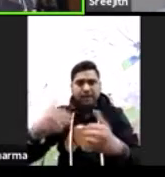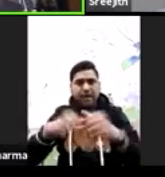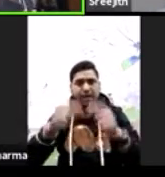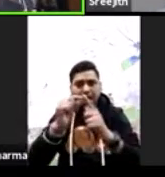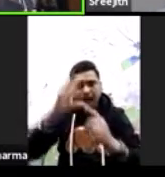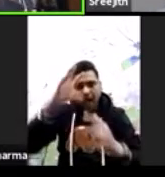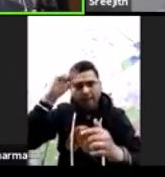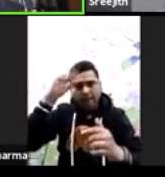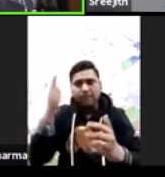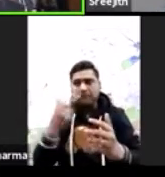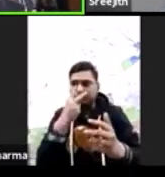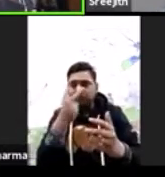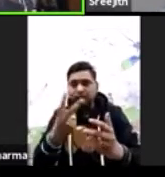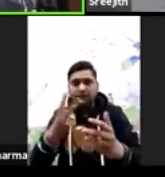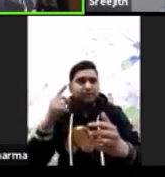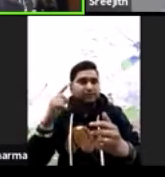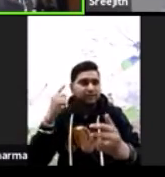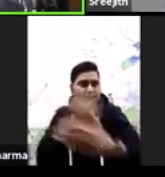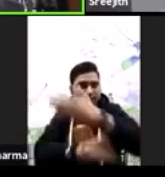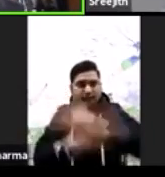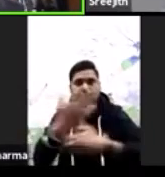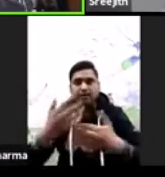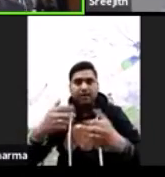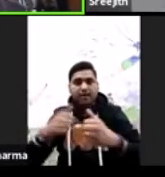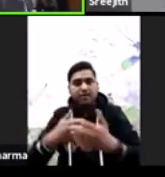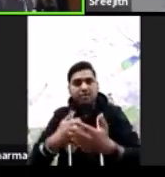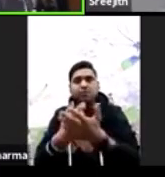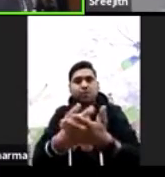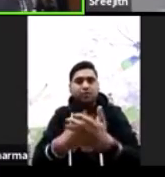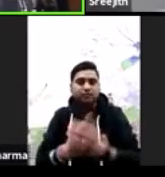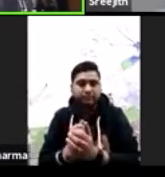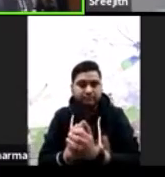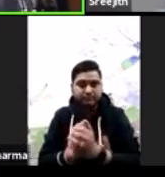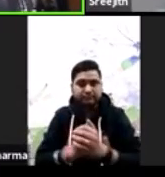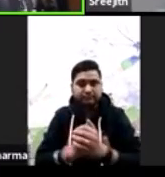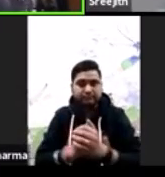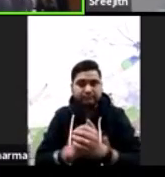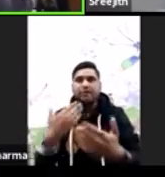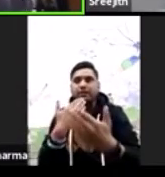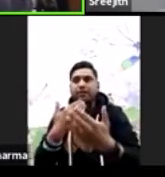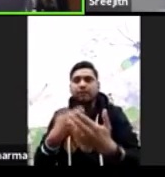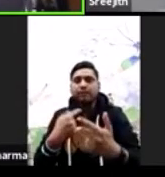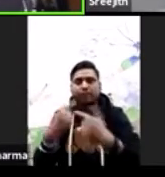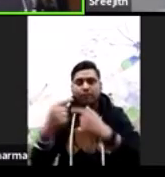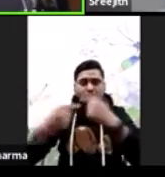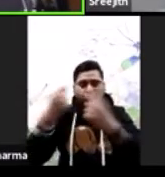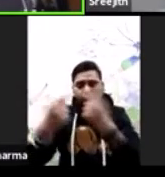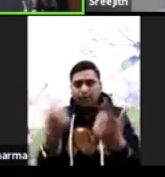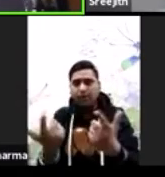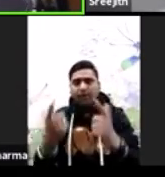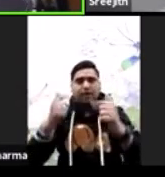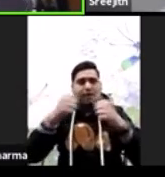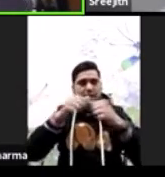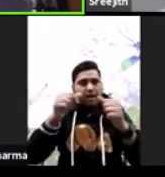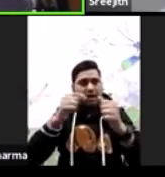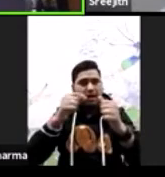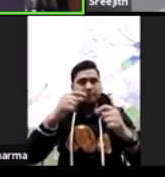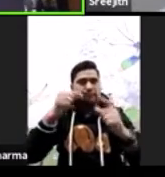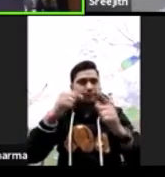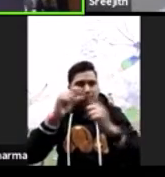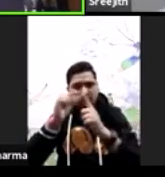respond. I appeal to all corporates, foundations, high net worth